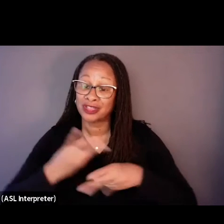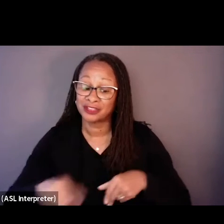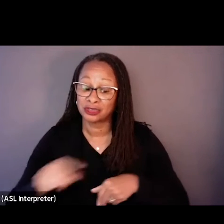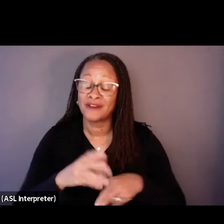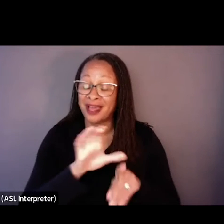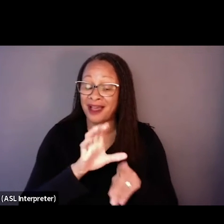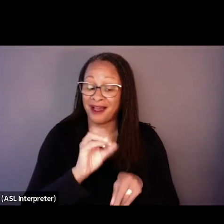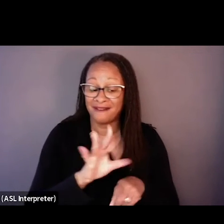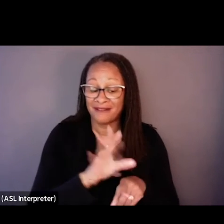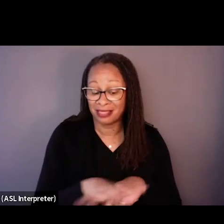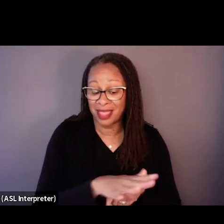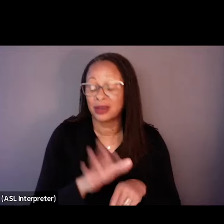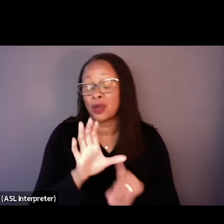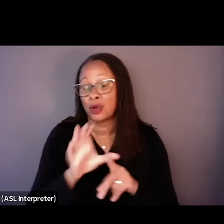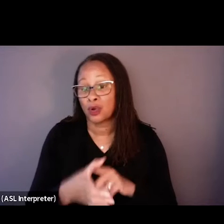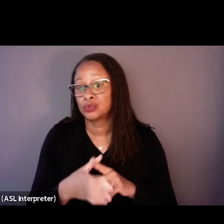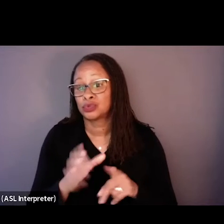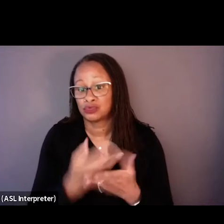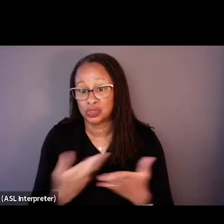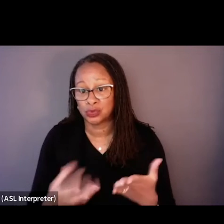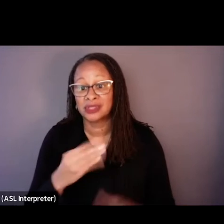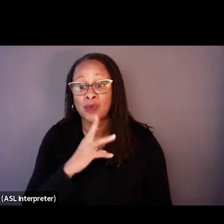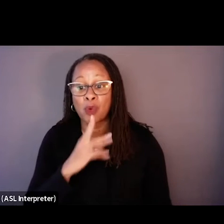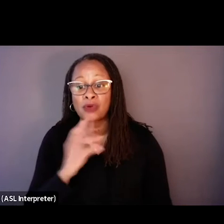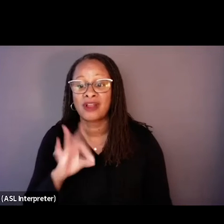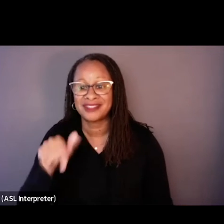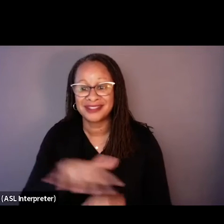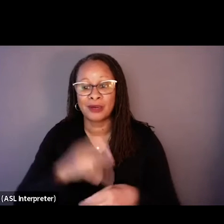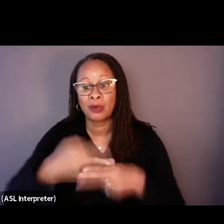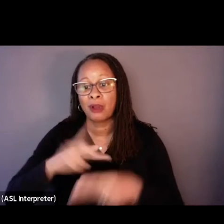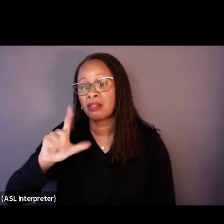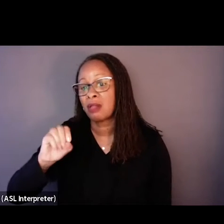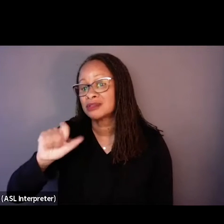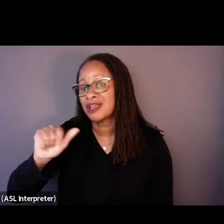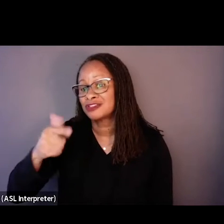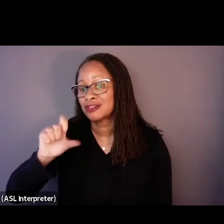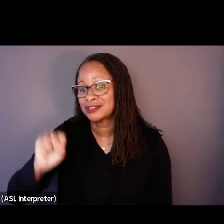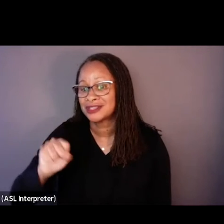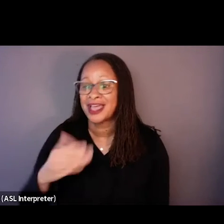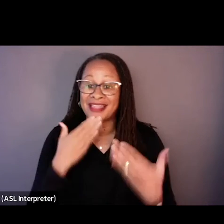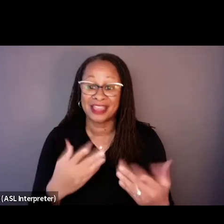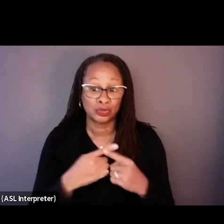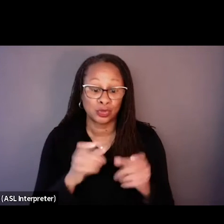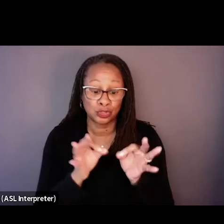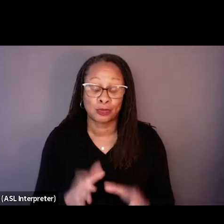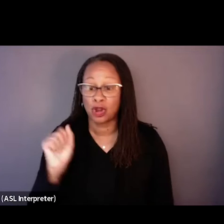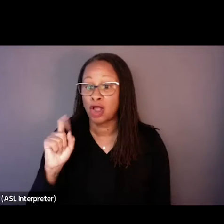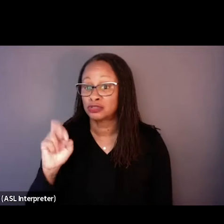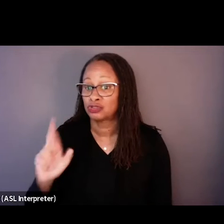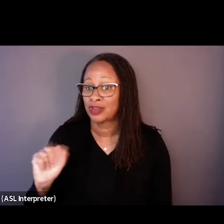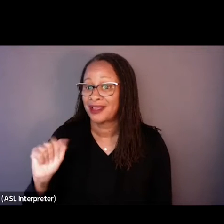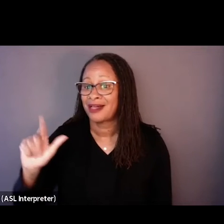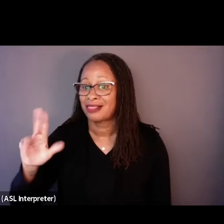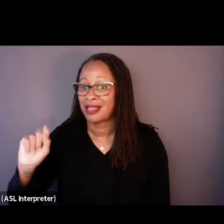and cultural resources in the unceded territory of Los Angeles. Thank you so much, Andrea Lust, for ASL